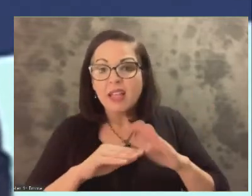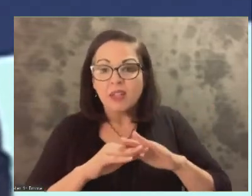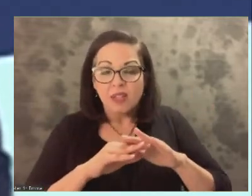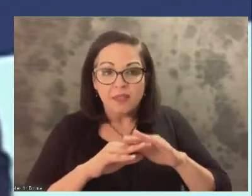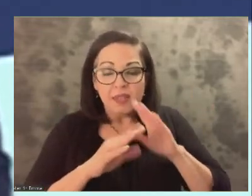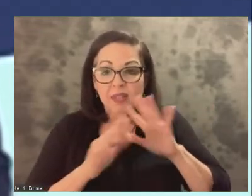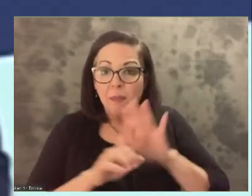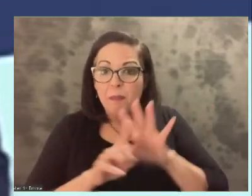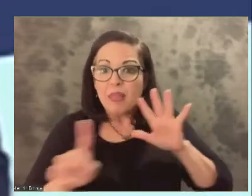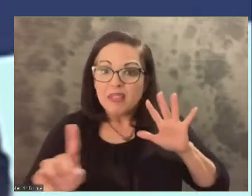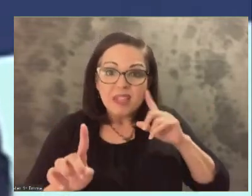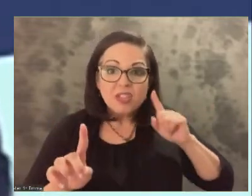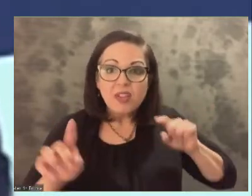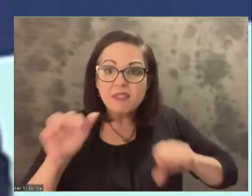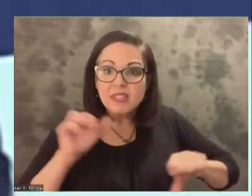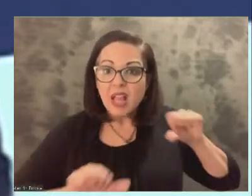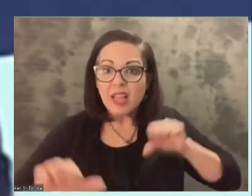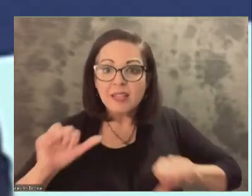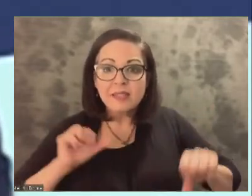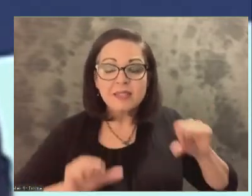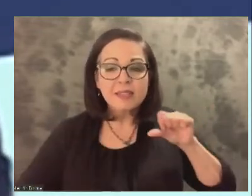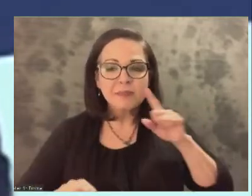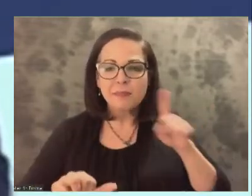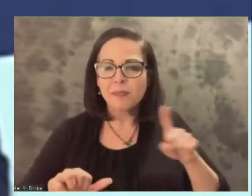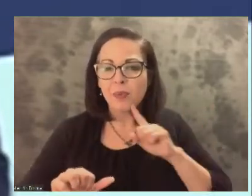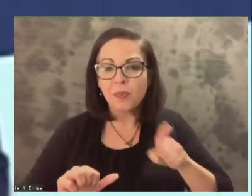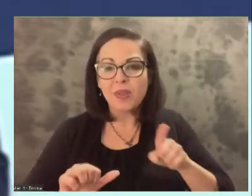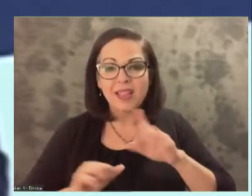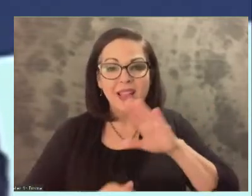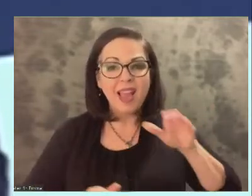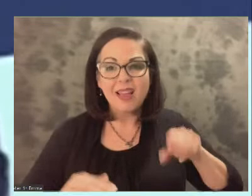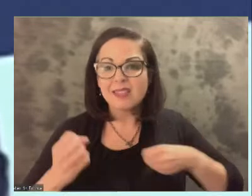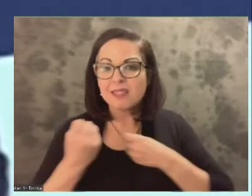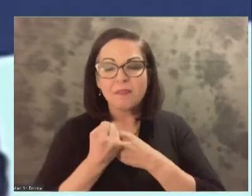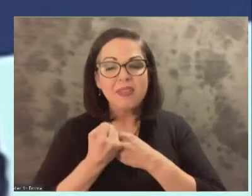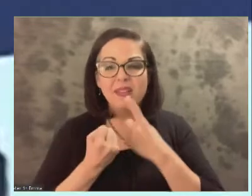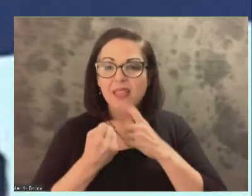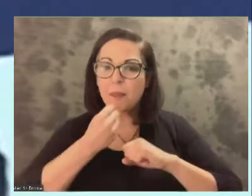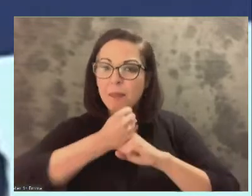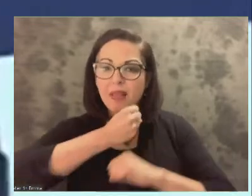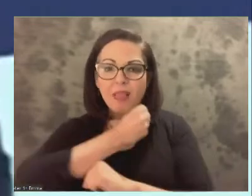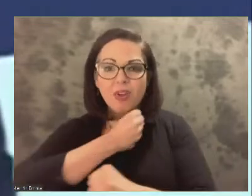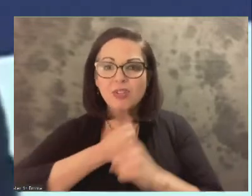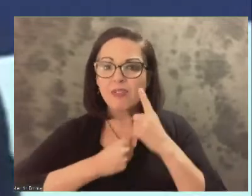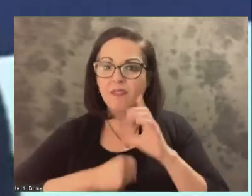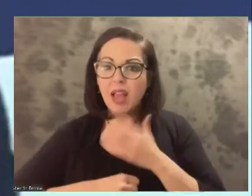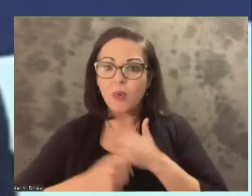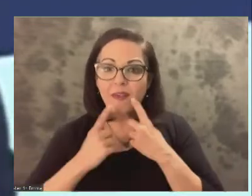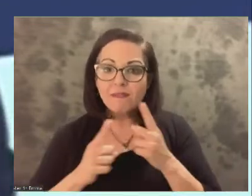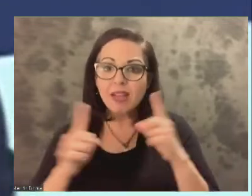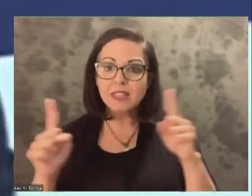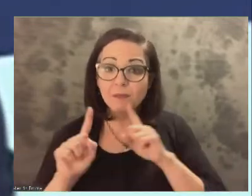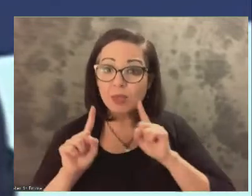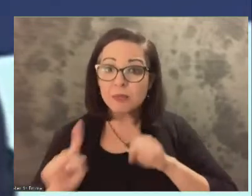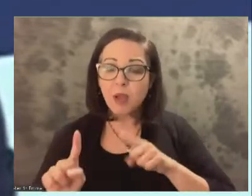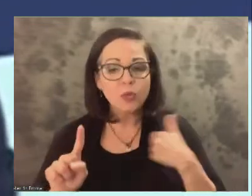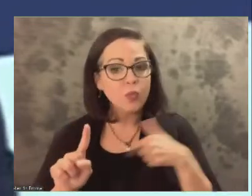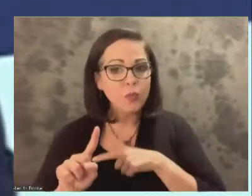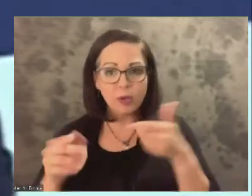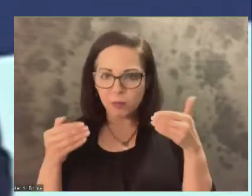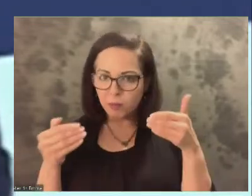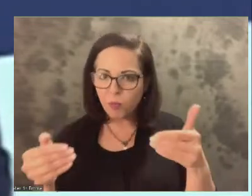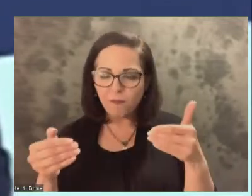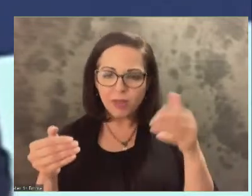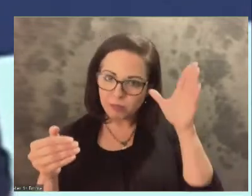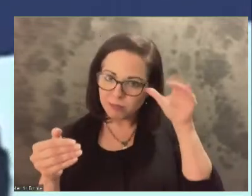of science, that has undermined the pillars of our effective response. So we're moving boldly towards this